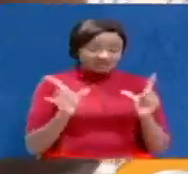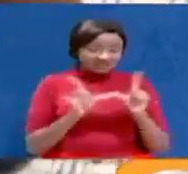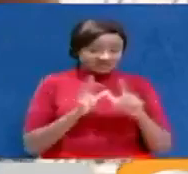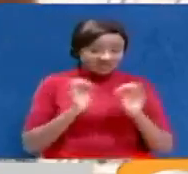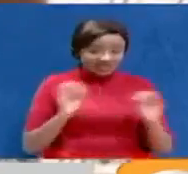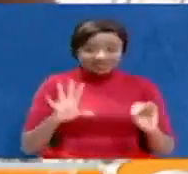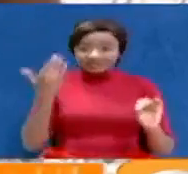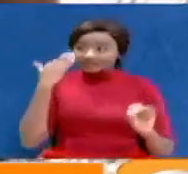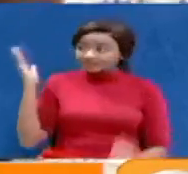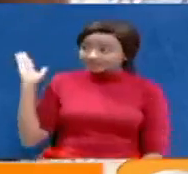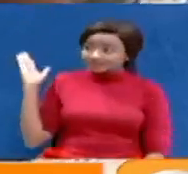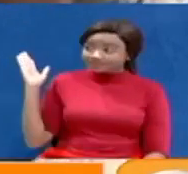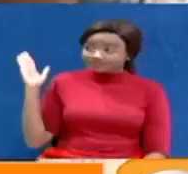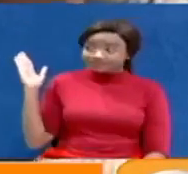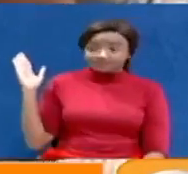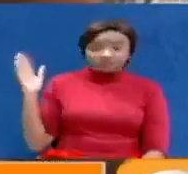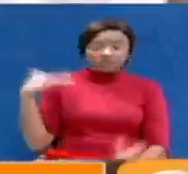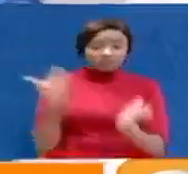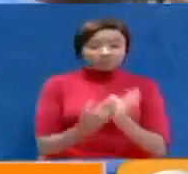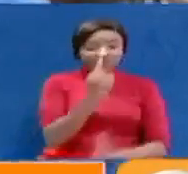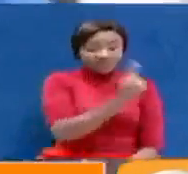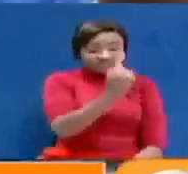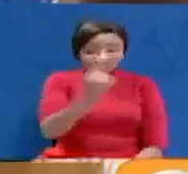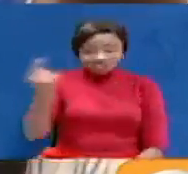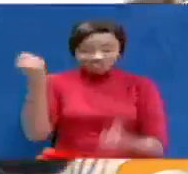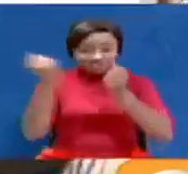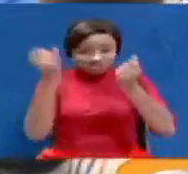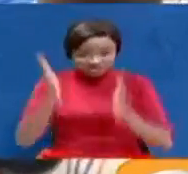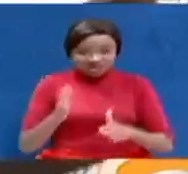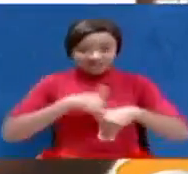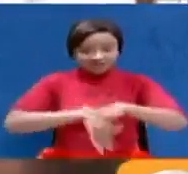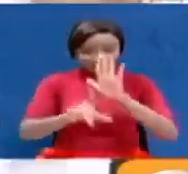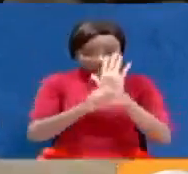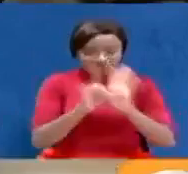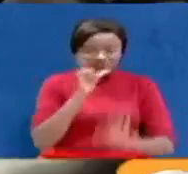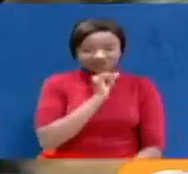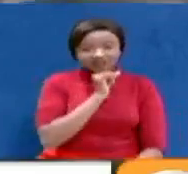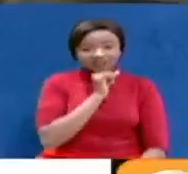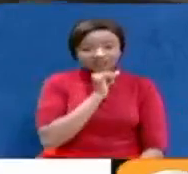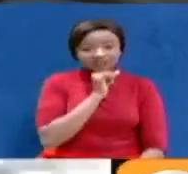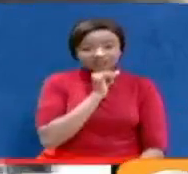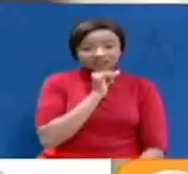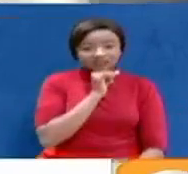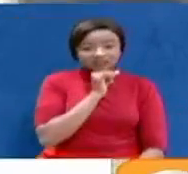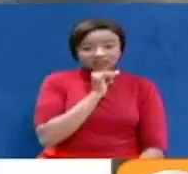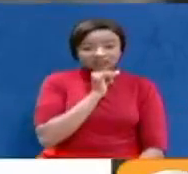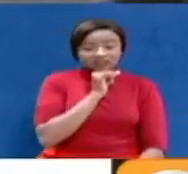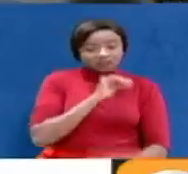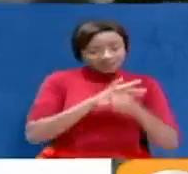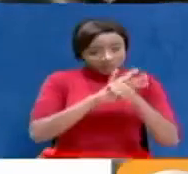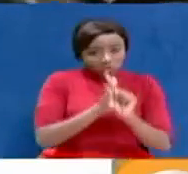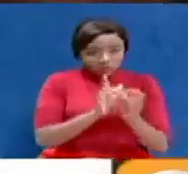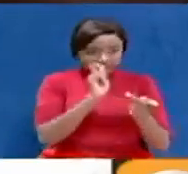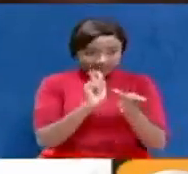barabara, barua ndio hizi tuko nazo. Kila mmoja sote ni madereva na sote sheria tunafuata. Decrying the number of